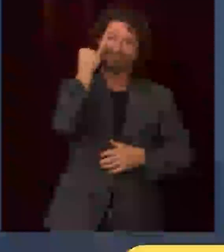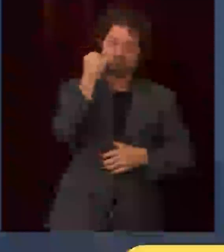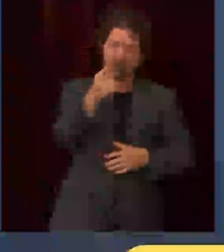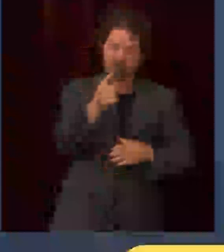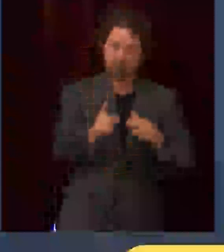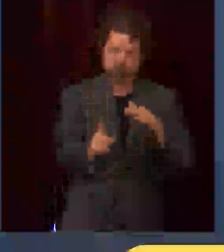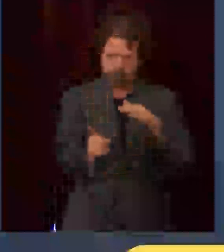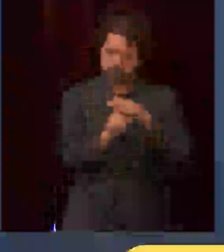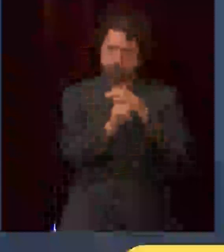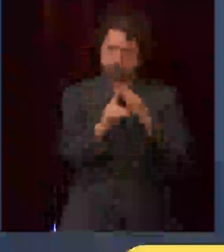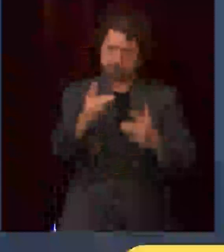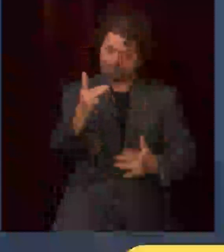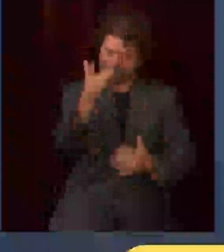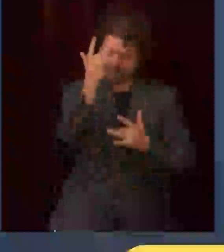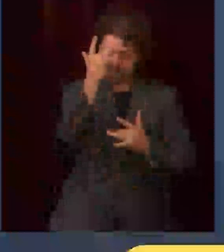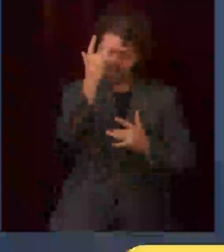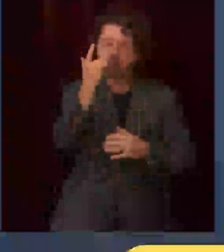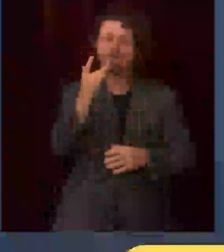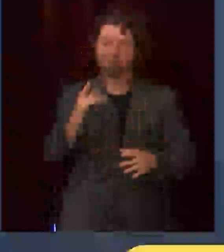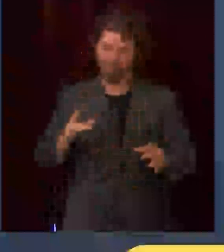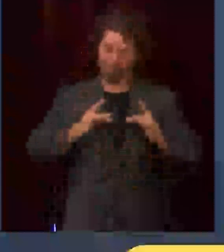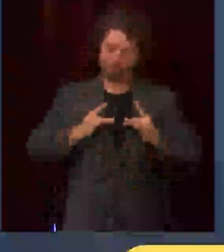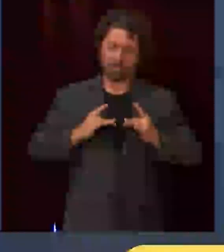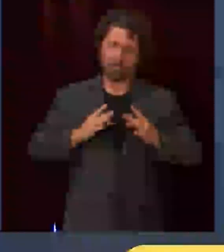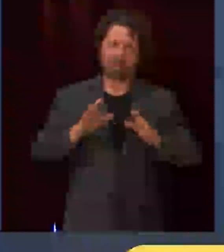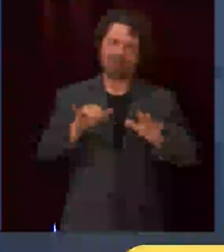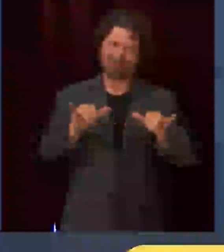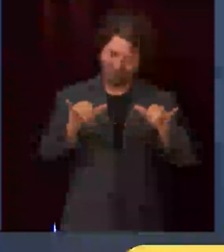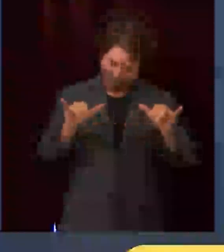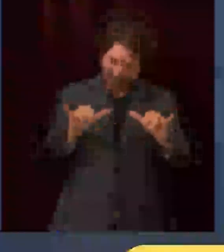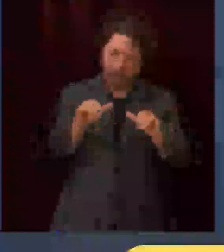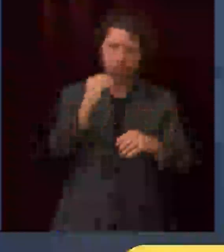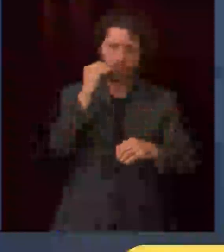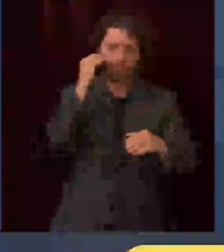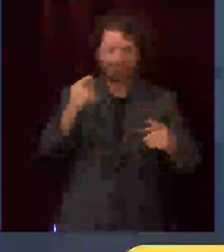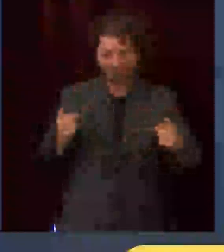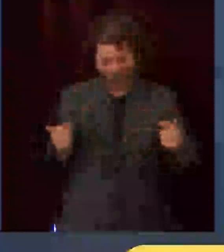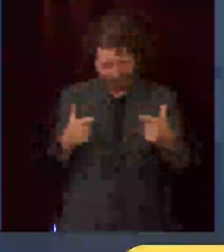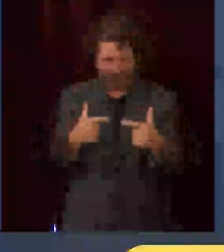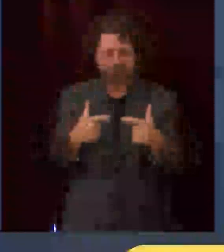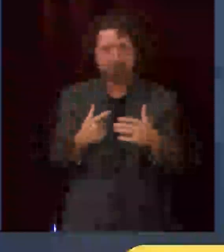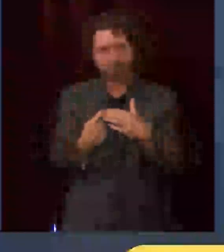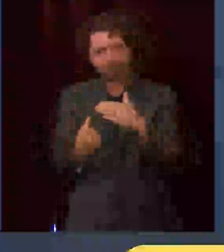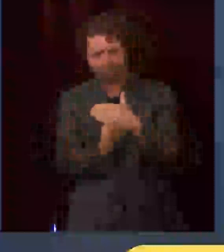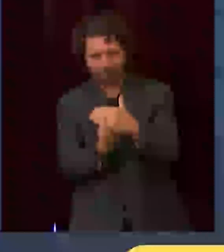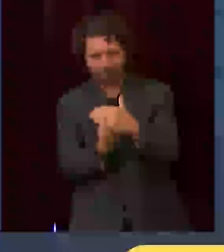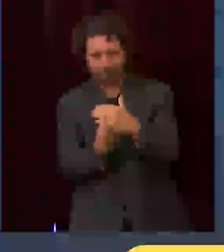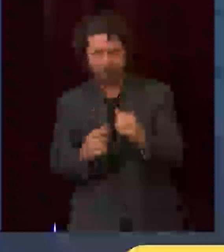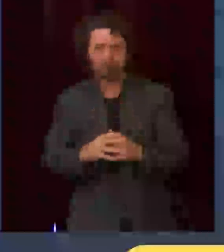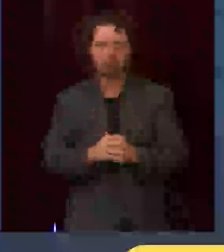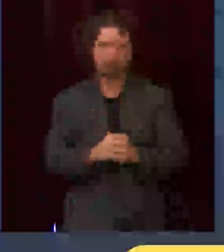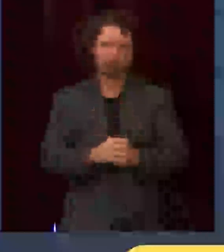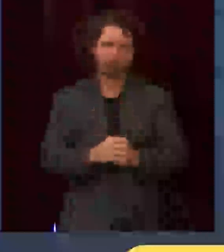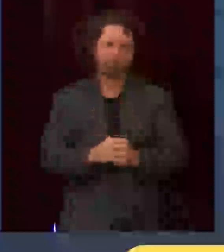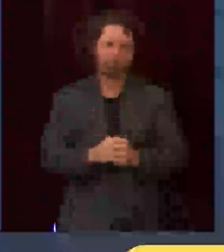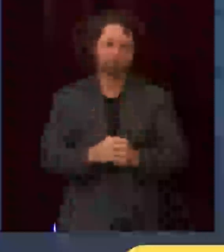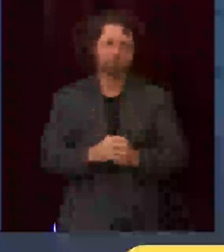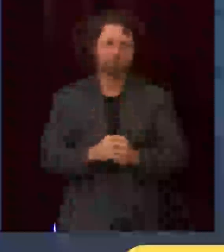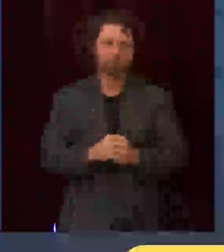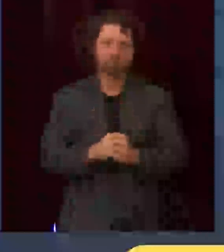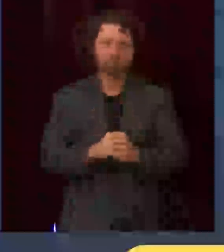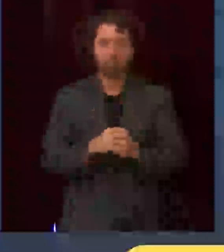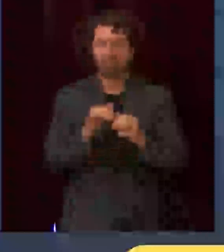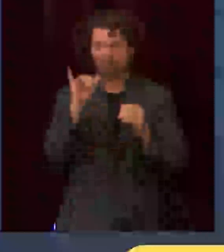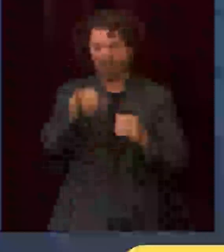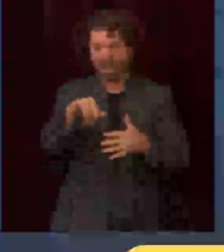one more piece that helps reduce the risk to all of us. Thank you. Doctor, thank you for your expertise. We